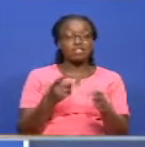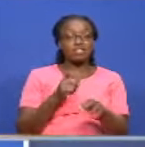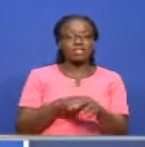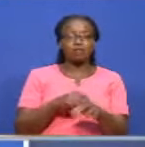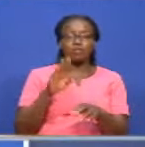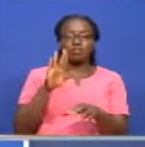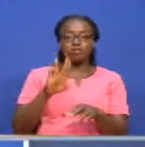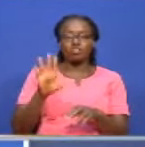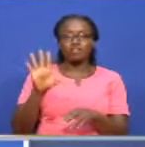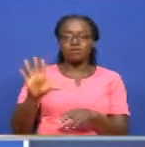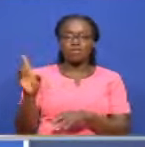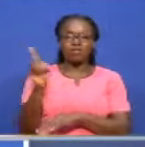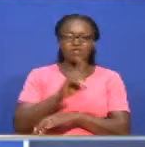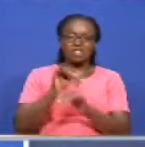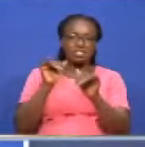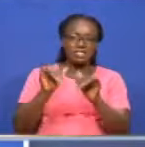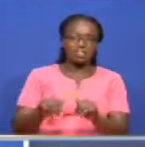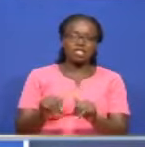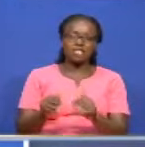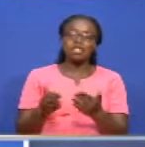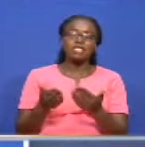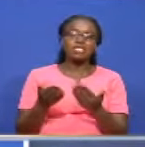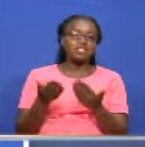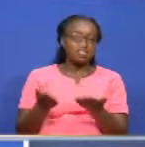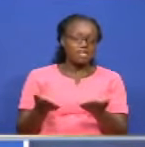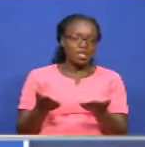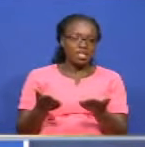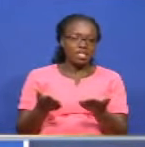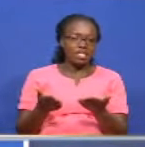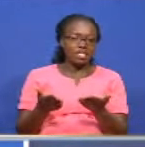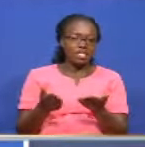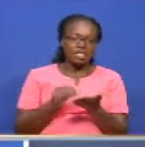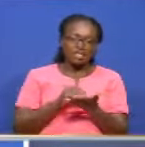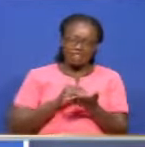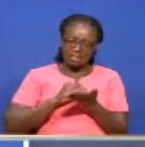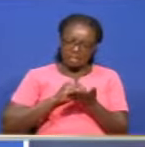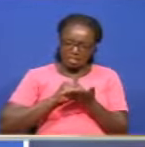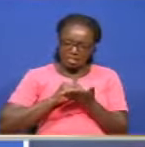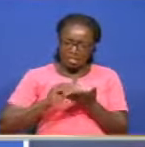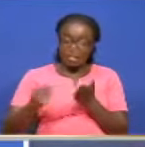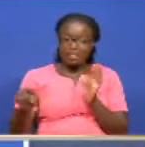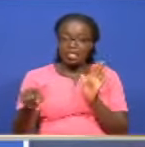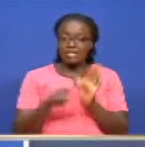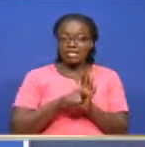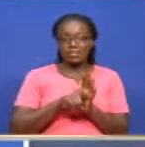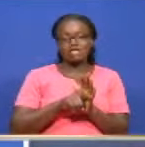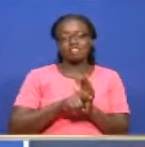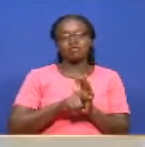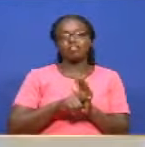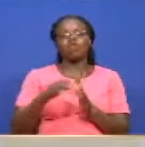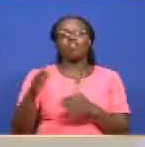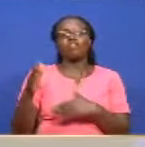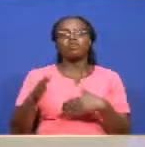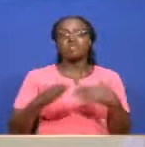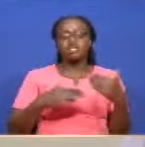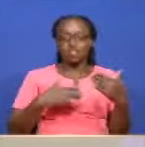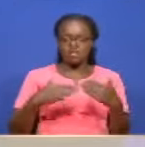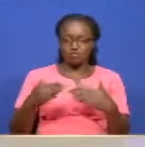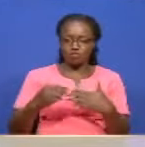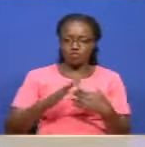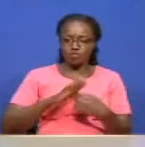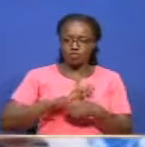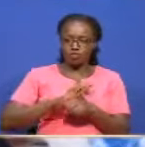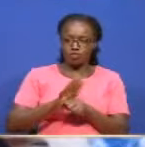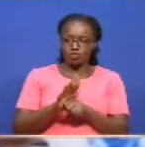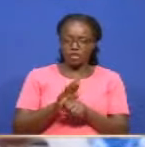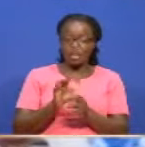45 days stay at this facility has cleared him of COVID-19 related symptoms after undergoing 2